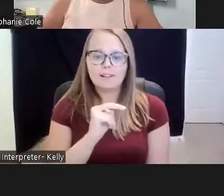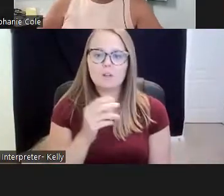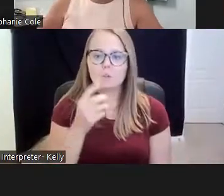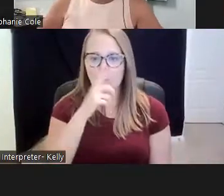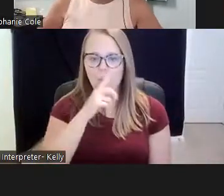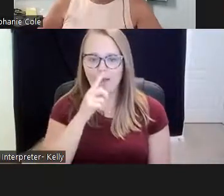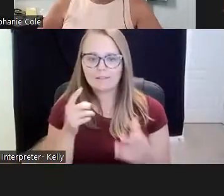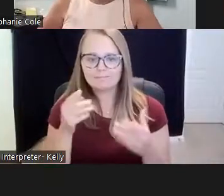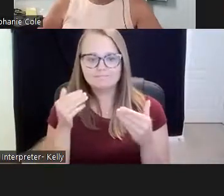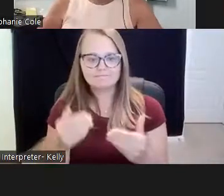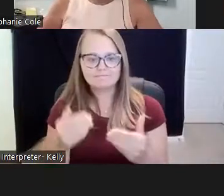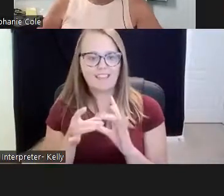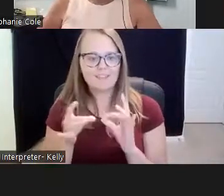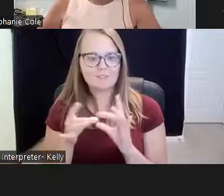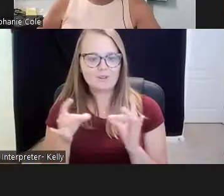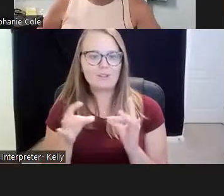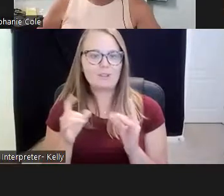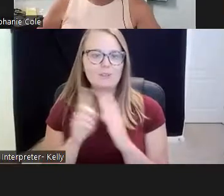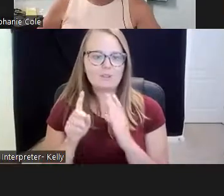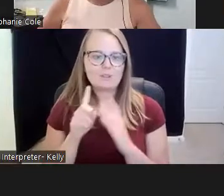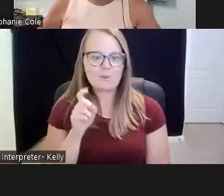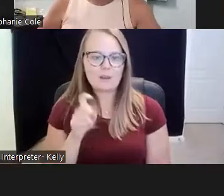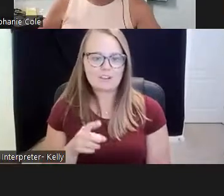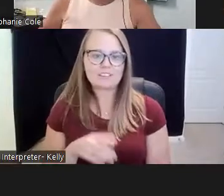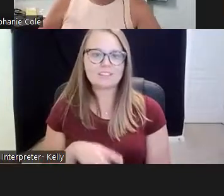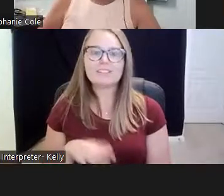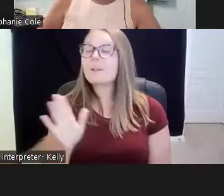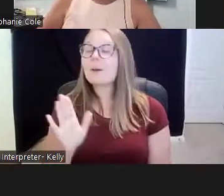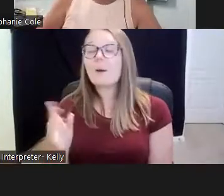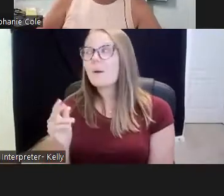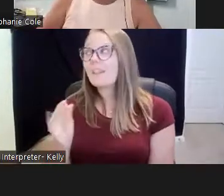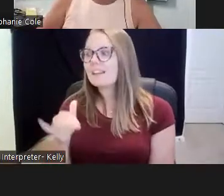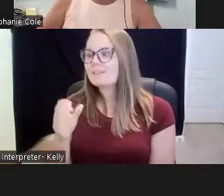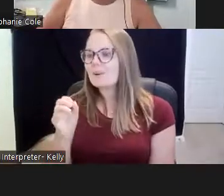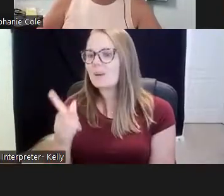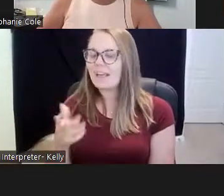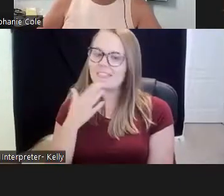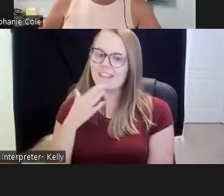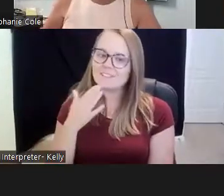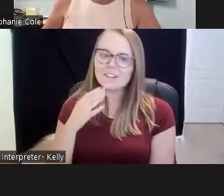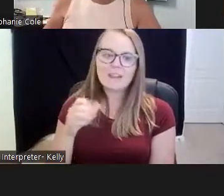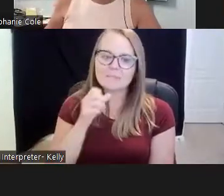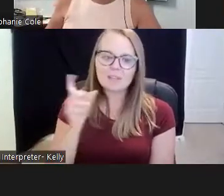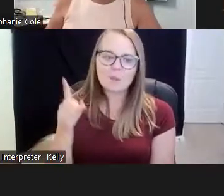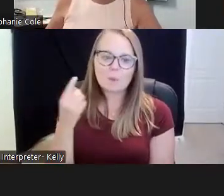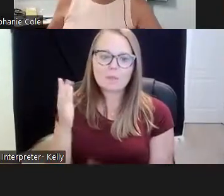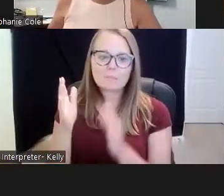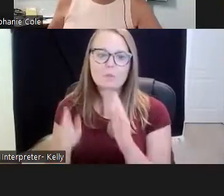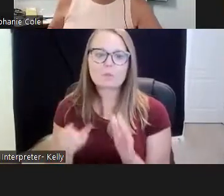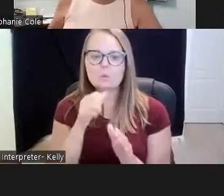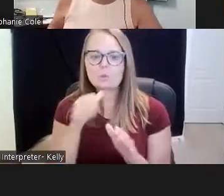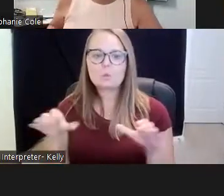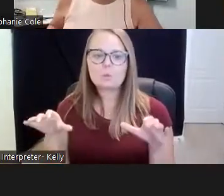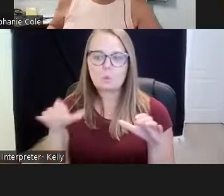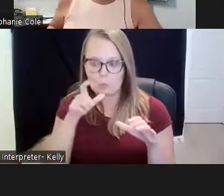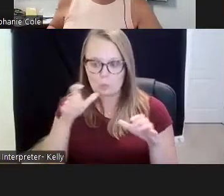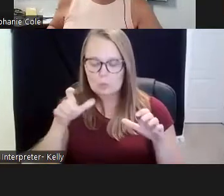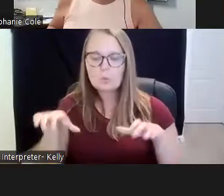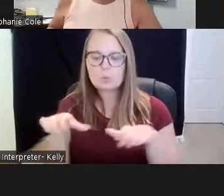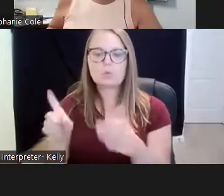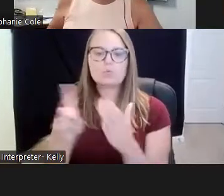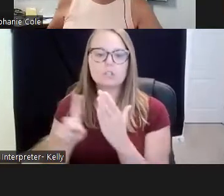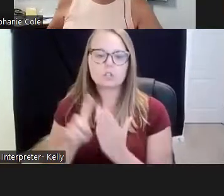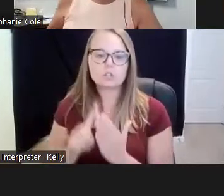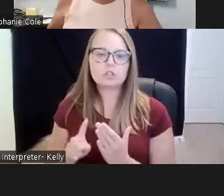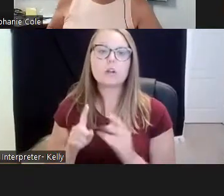research question that we keep taking away from you? No, that's okay. And thankfully, I'm not the only person doing the research in this area.